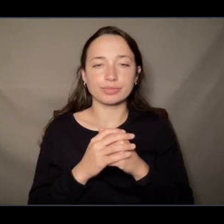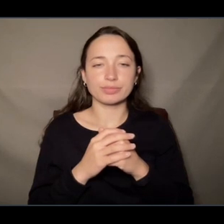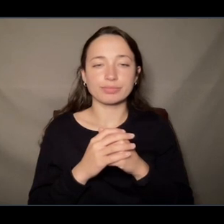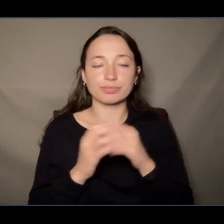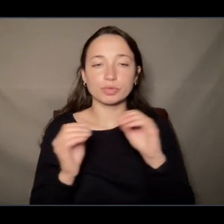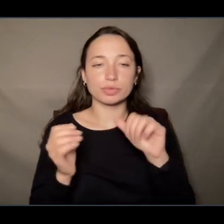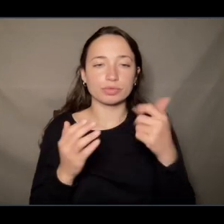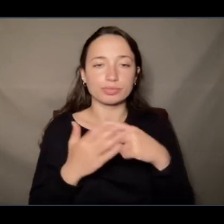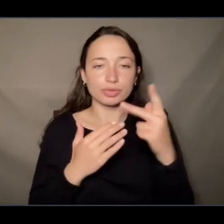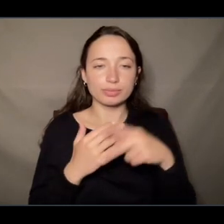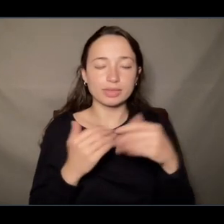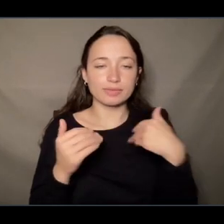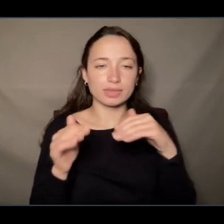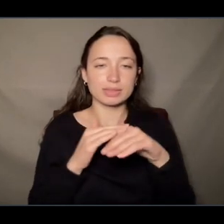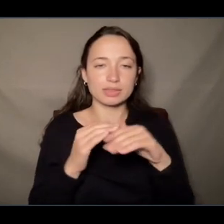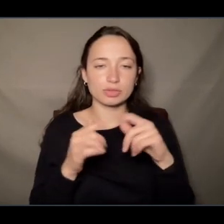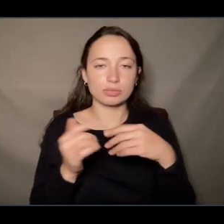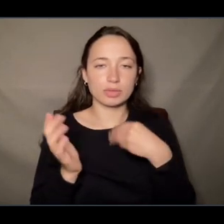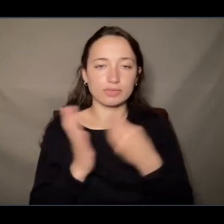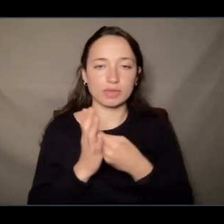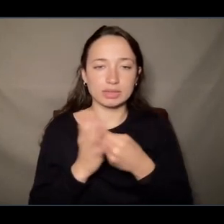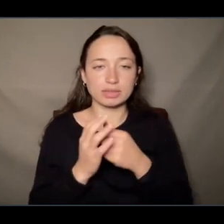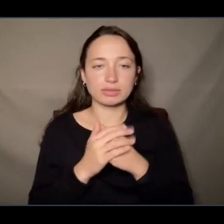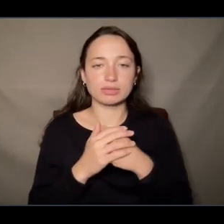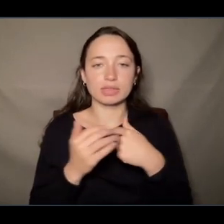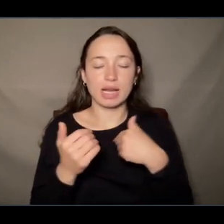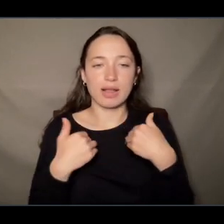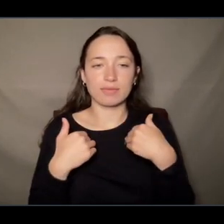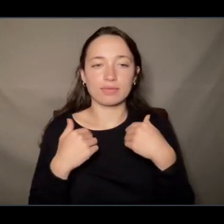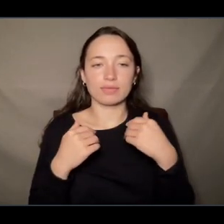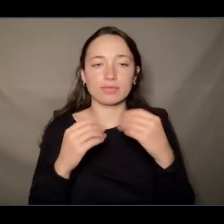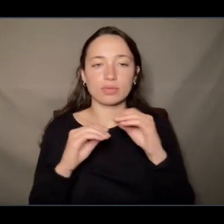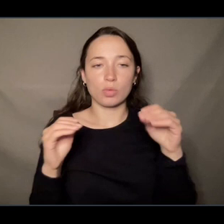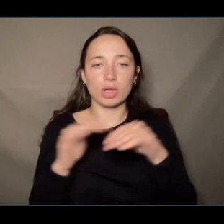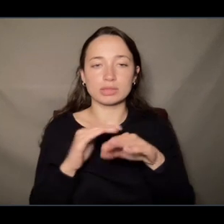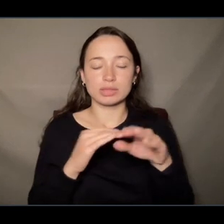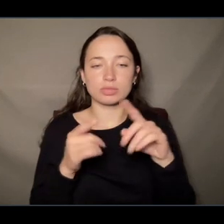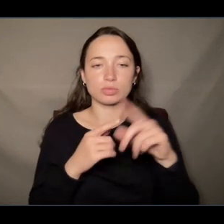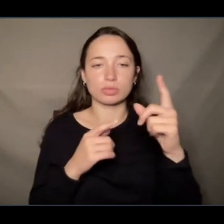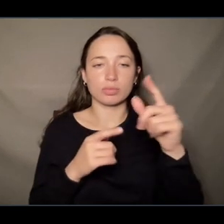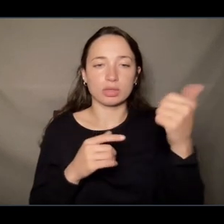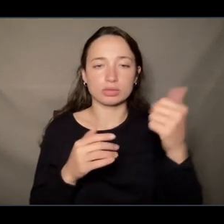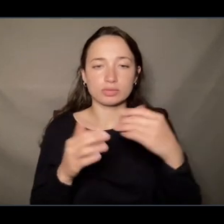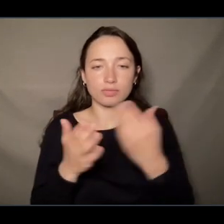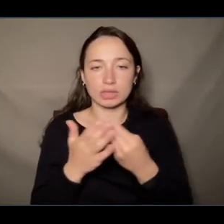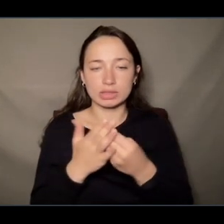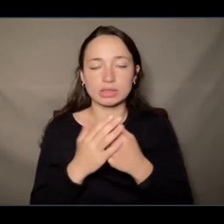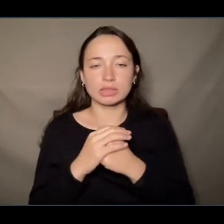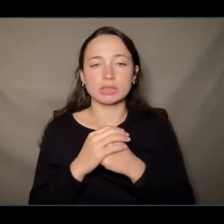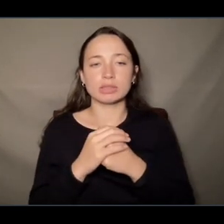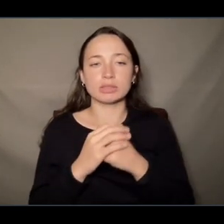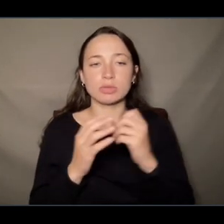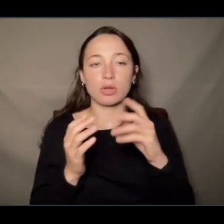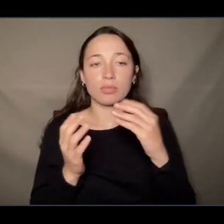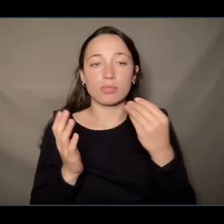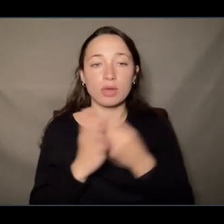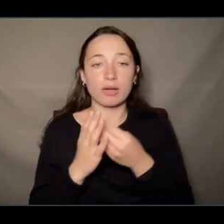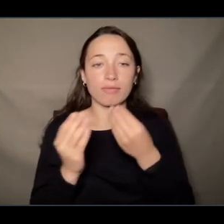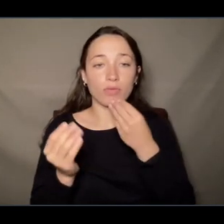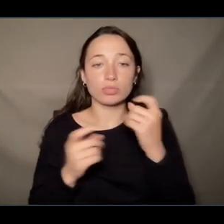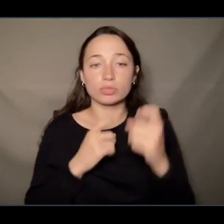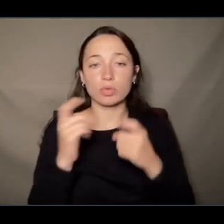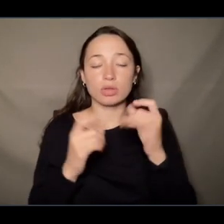No other program has access to my funds. I have access to nobody else's funds. So all of the money or